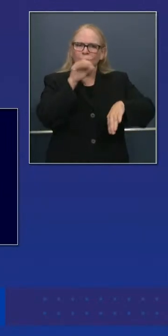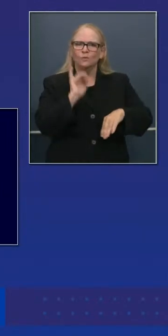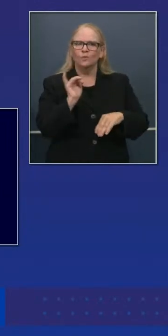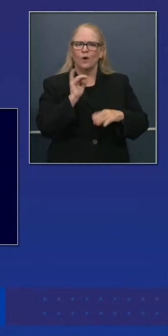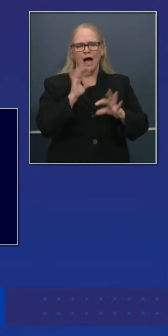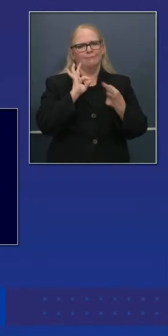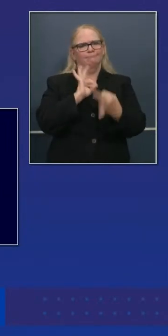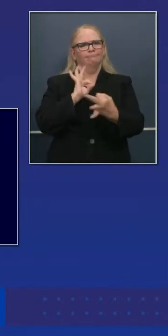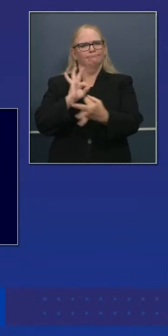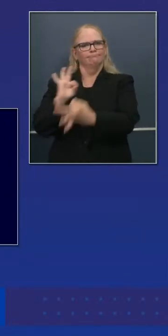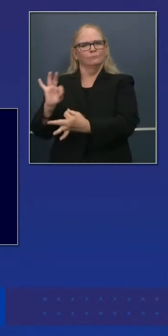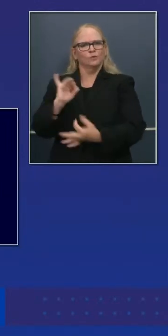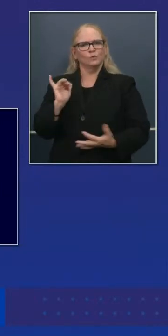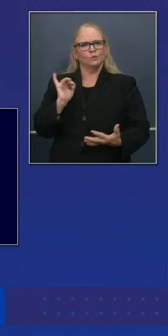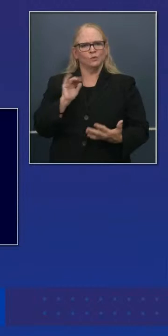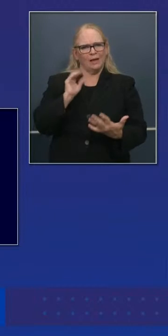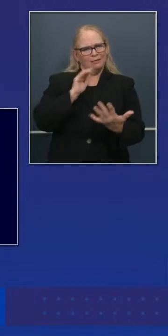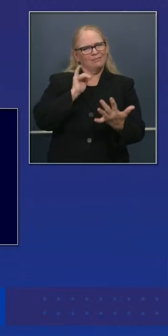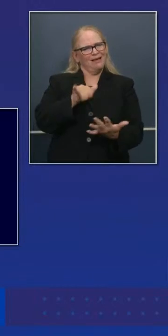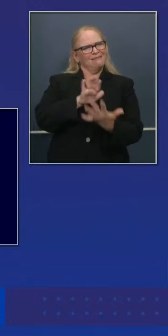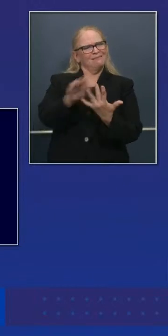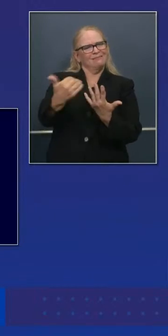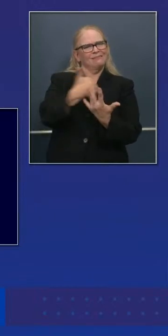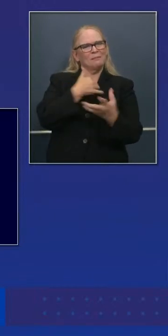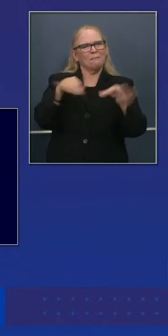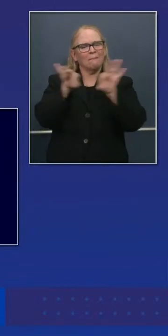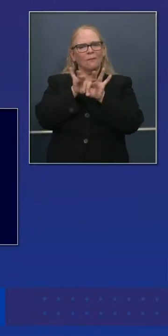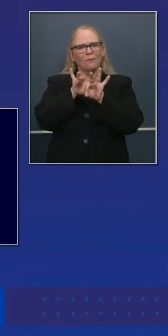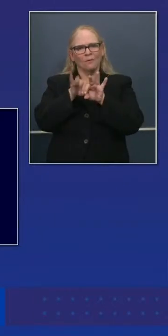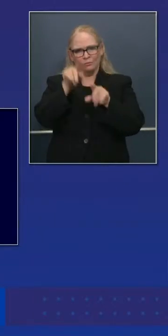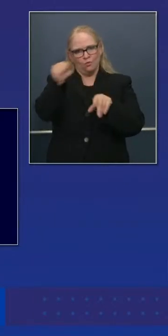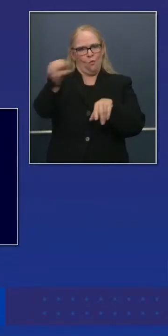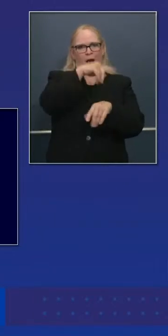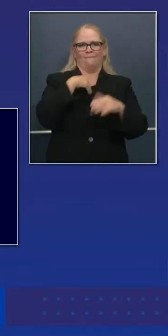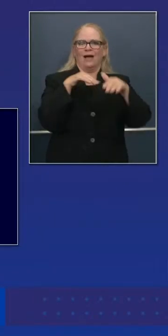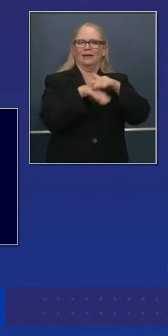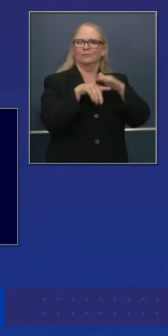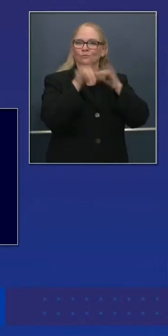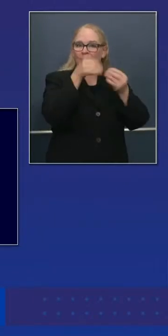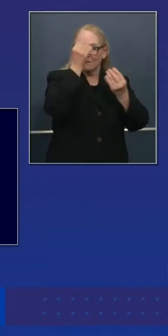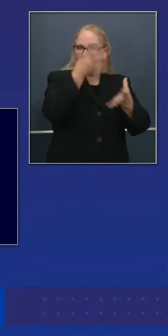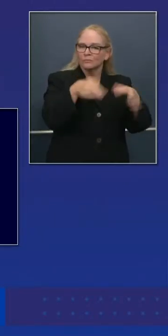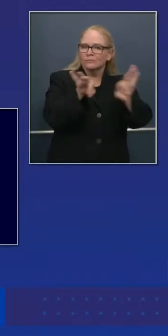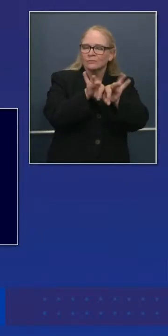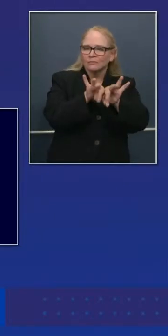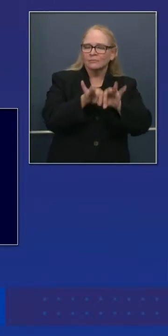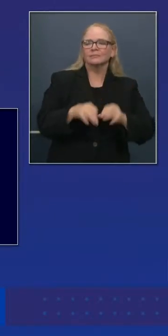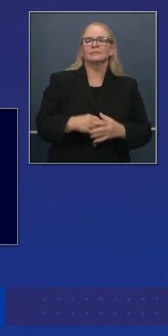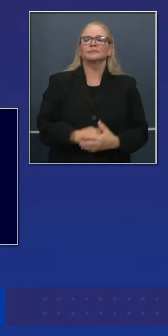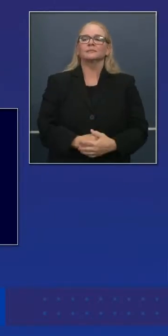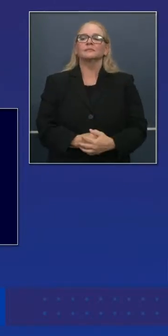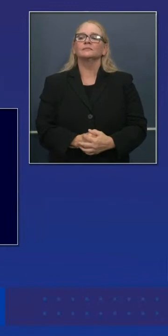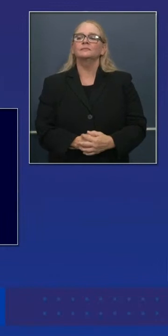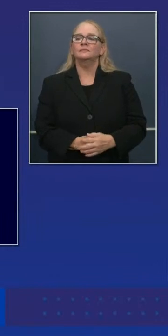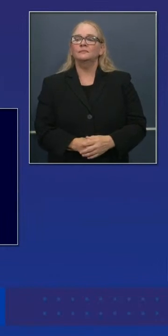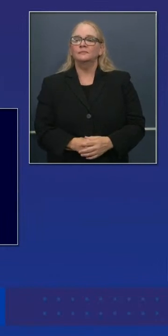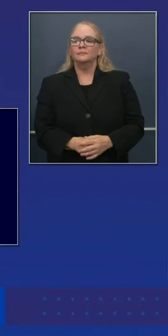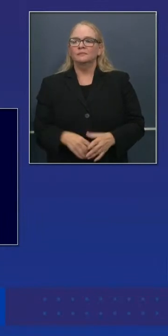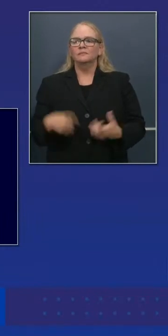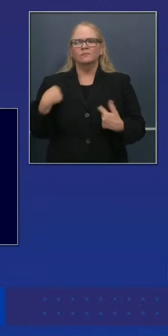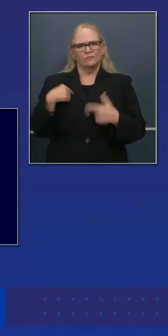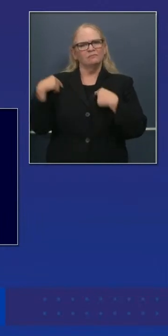meaning it's transparent, it's an accessible form, and the like. We did that in terms of some of our open